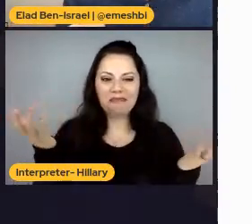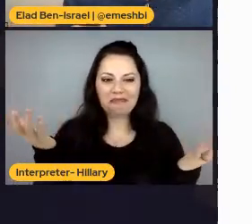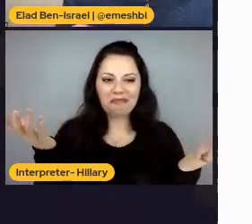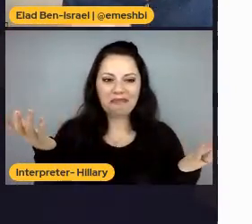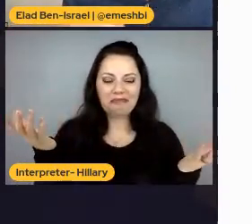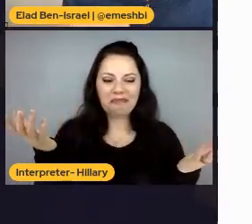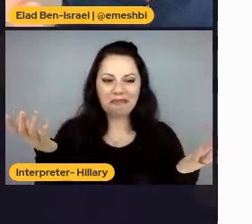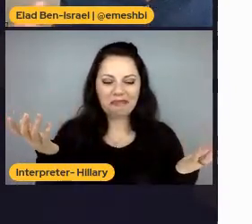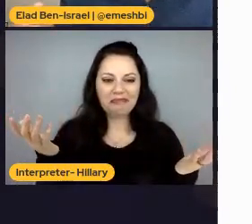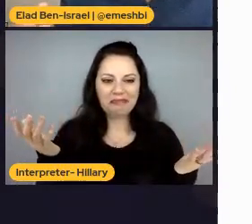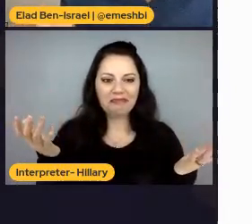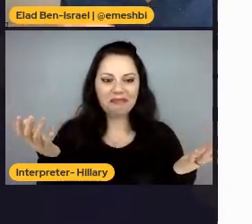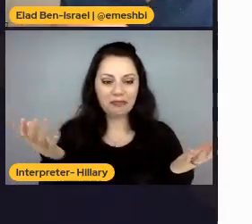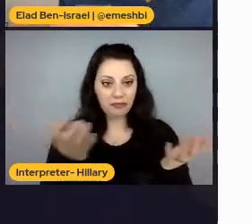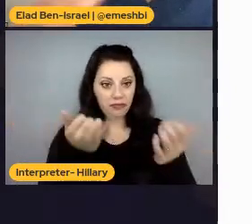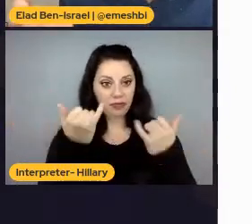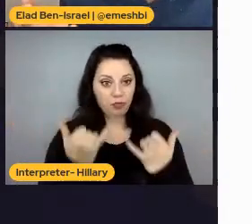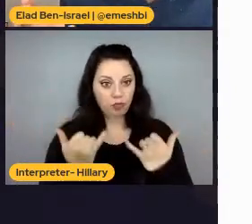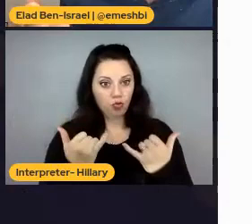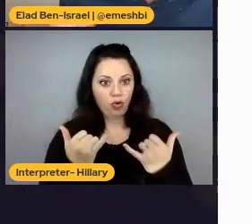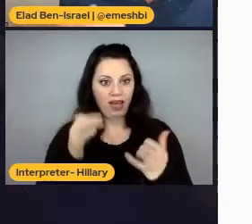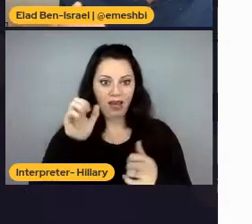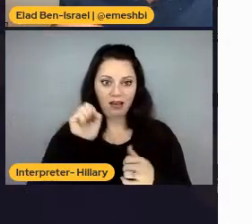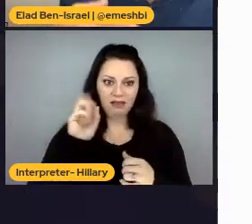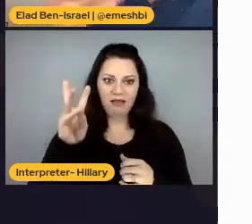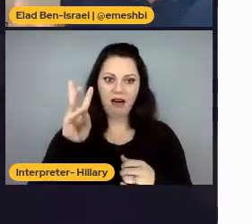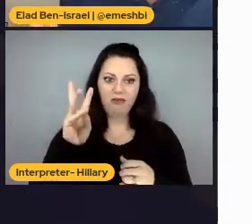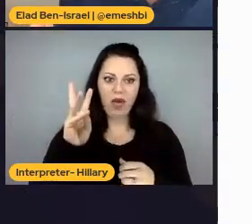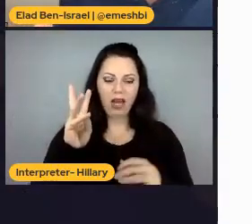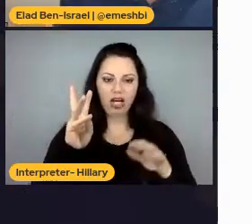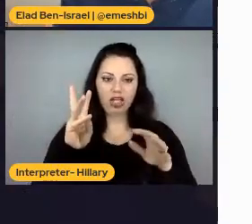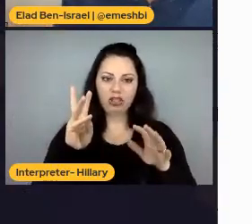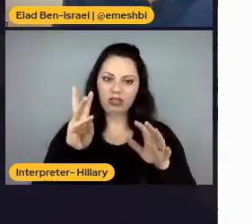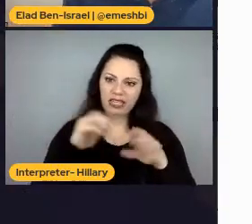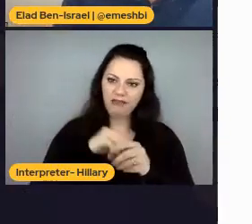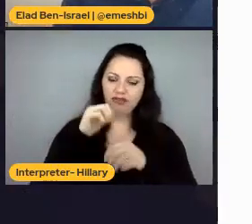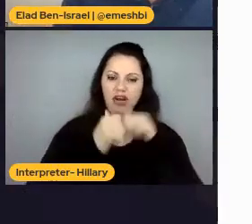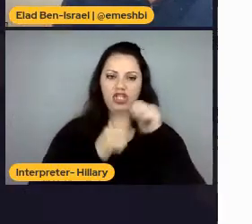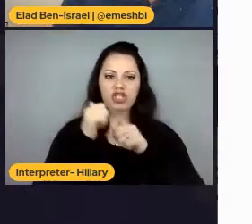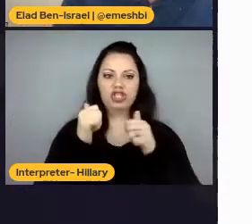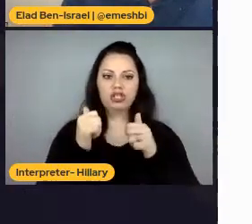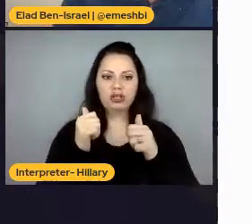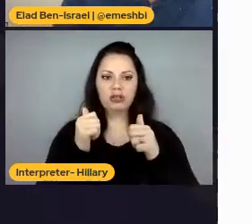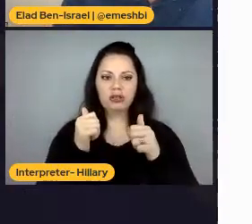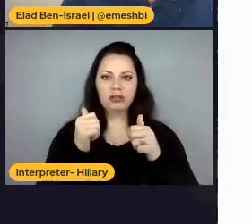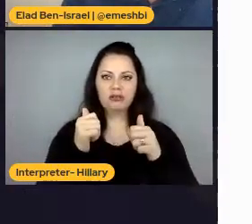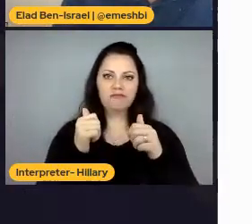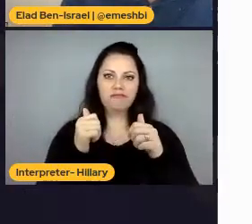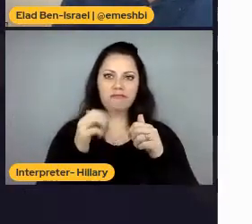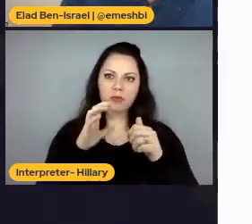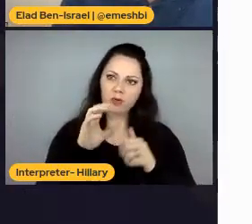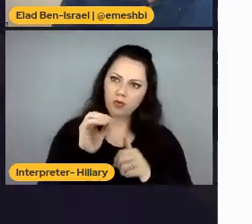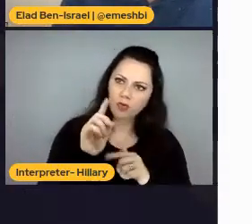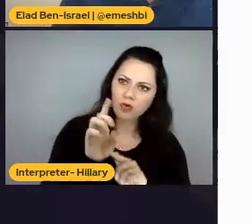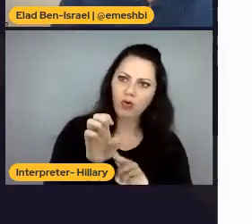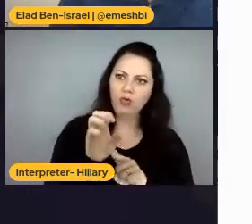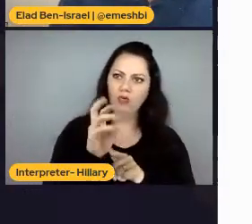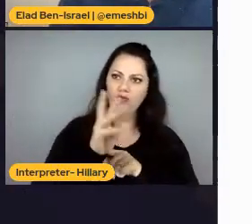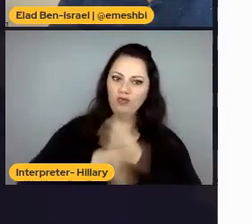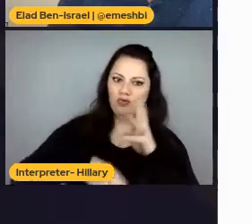Because in today's software as infrastructure as code